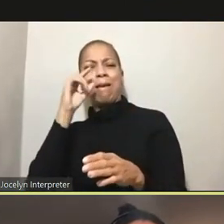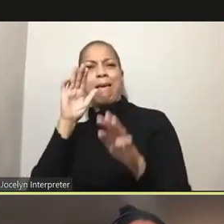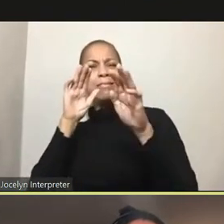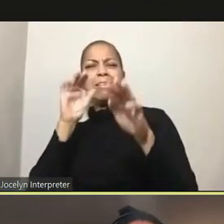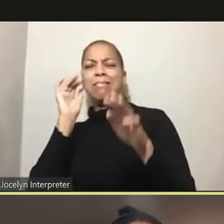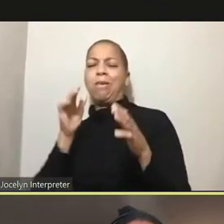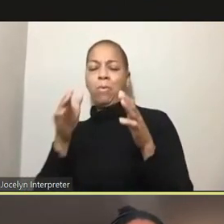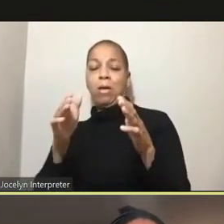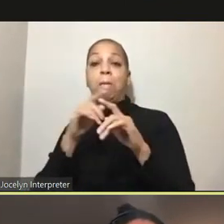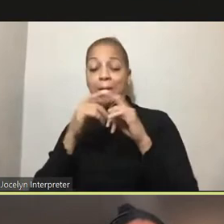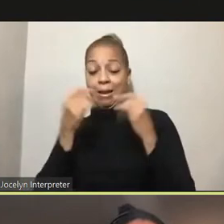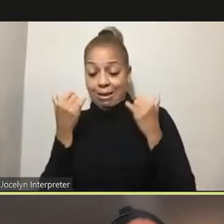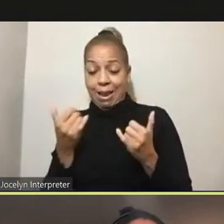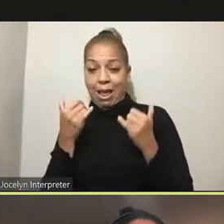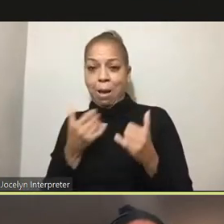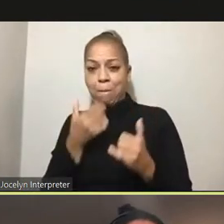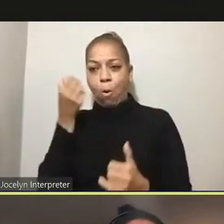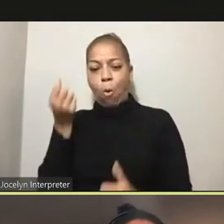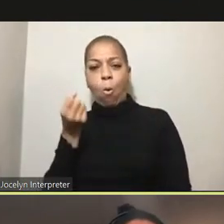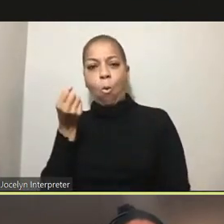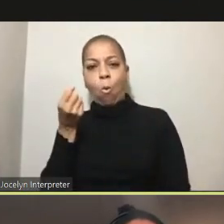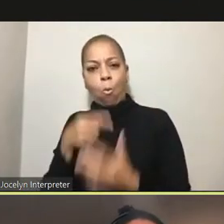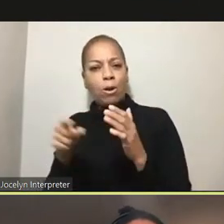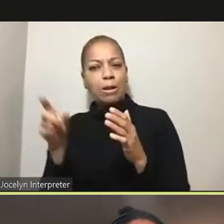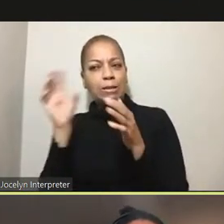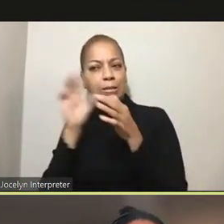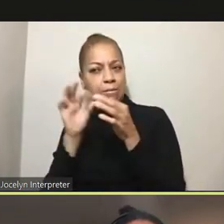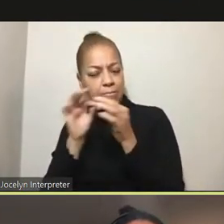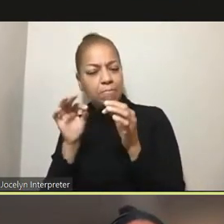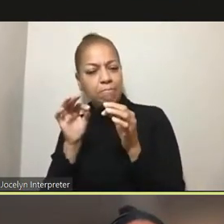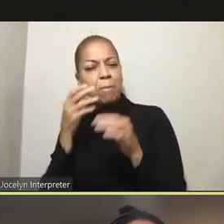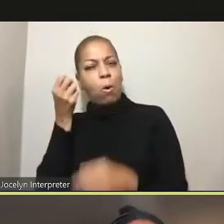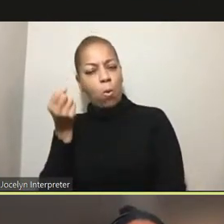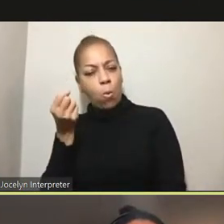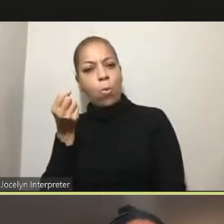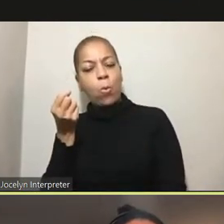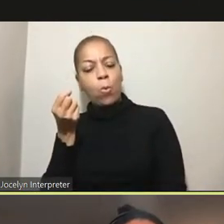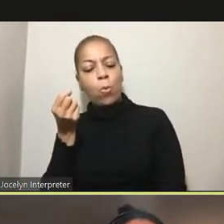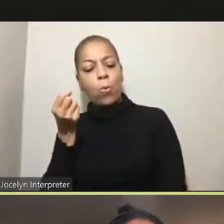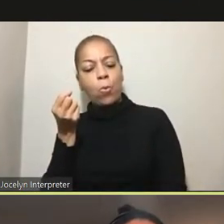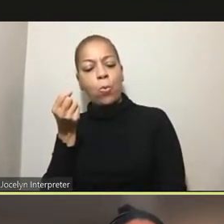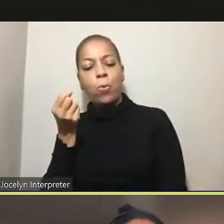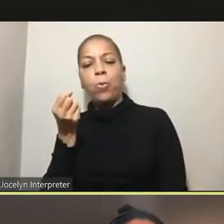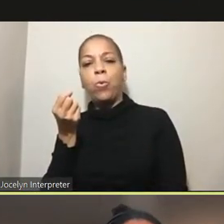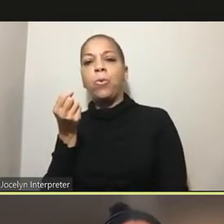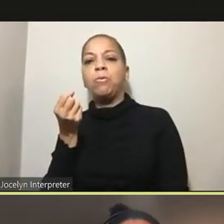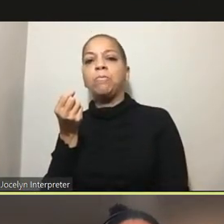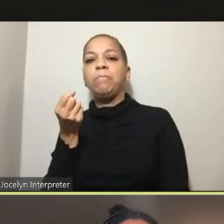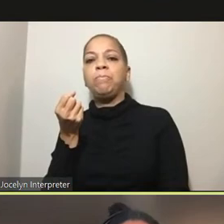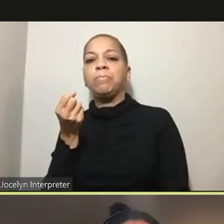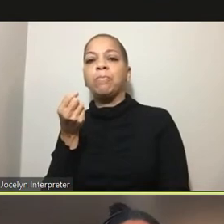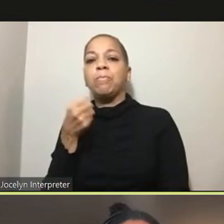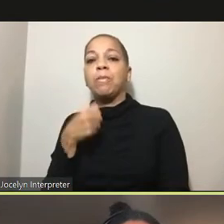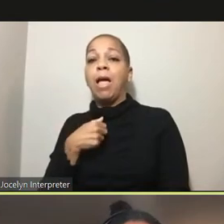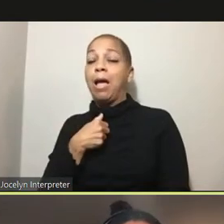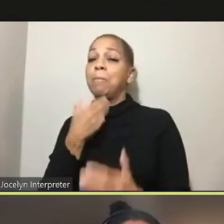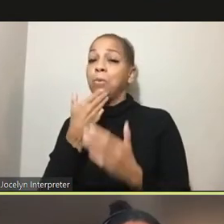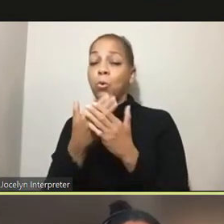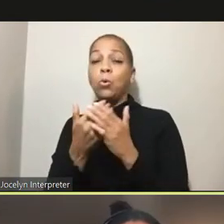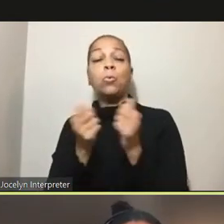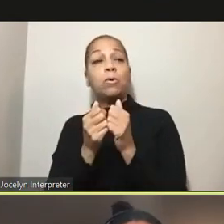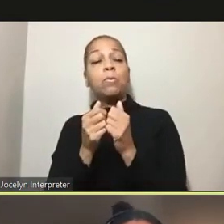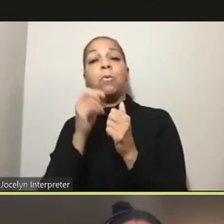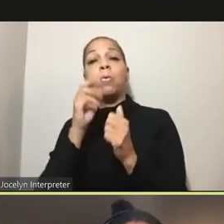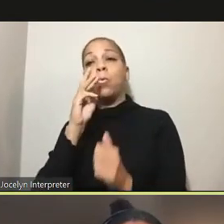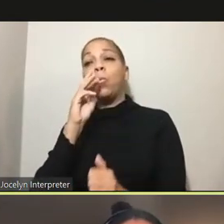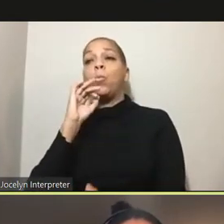gonna hold that and hold what he's saying, because I'm good with the witnessing and the